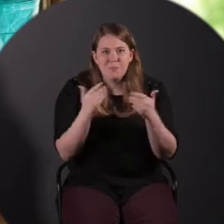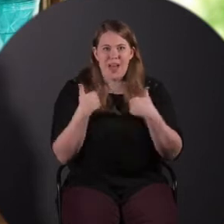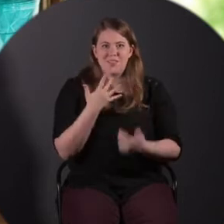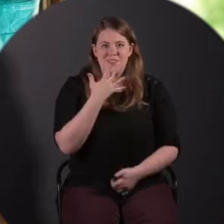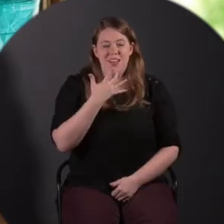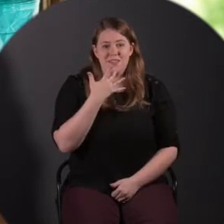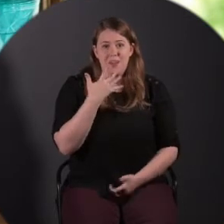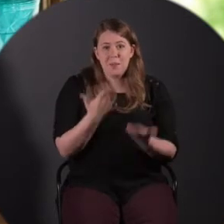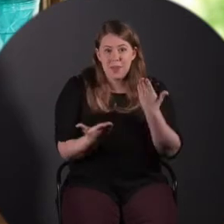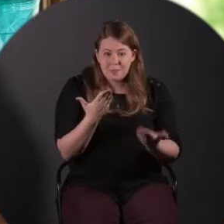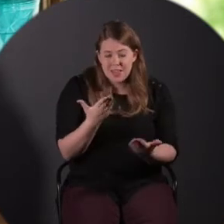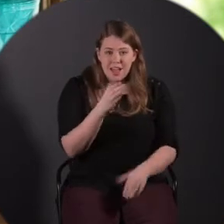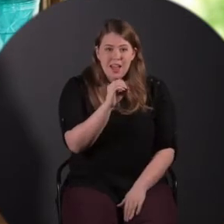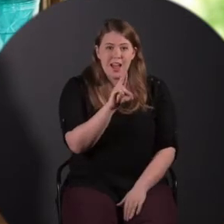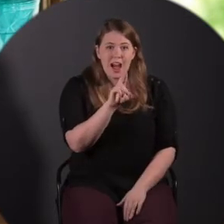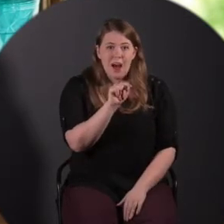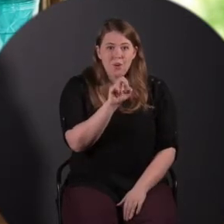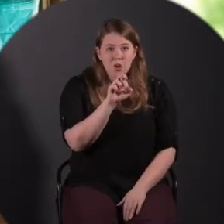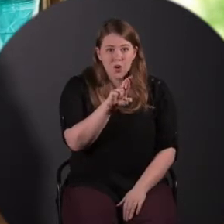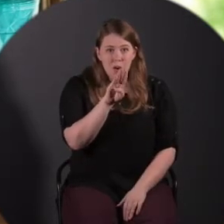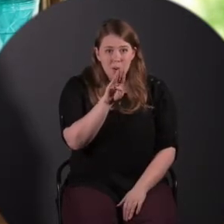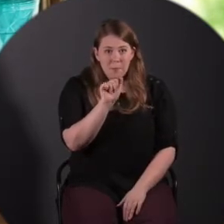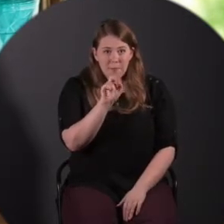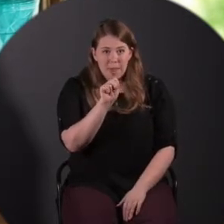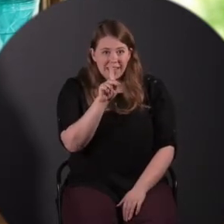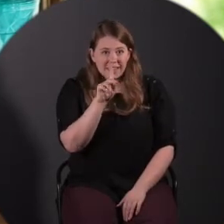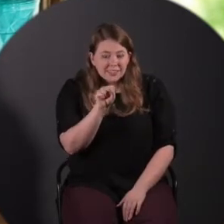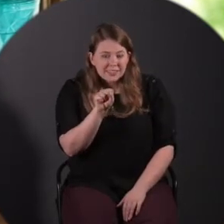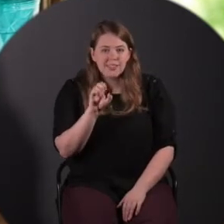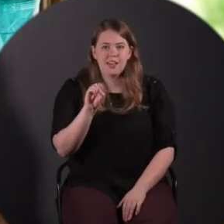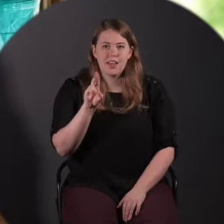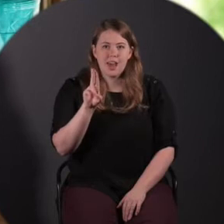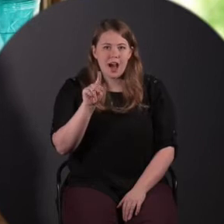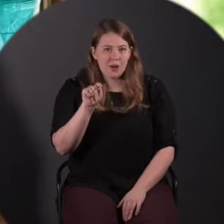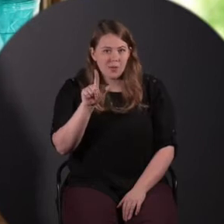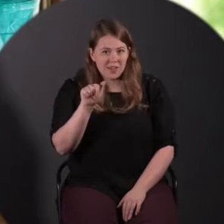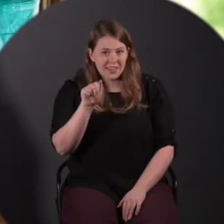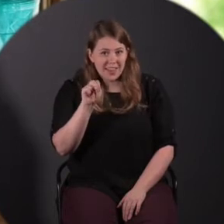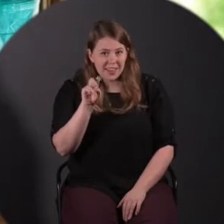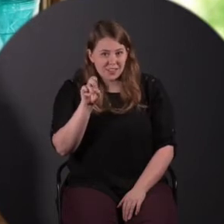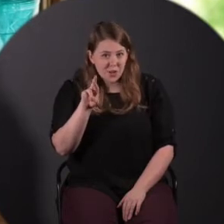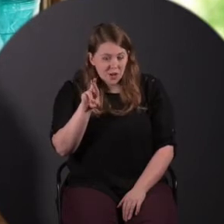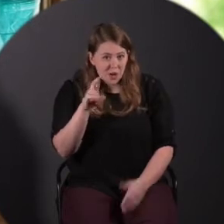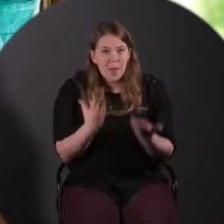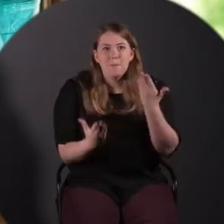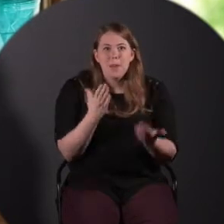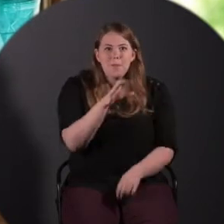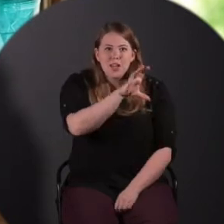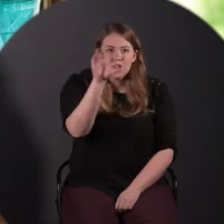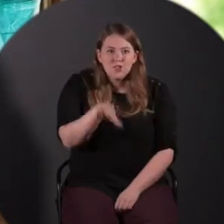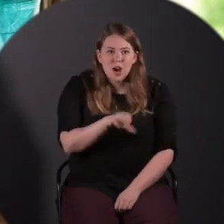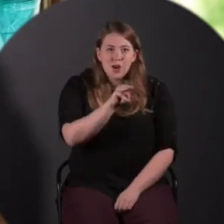Maybe Outer Banks, could be Outlander. Maybe you're more into the medical shows, Chicago